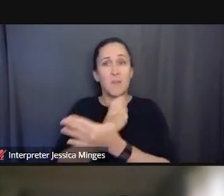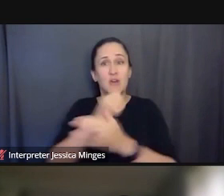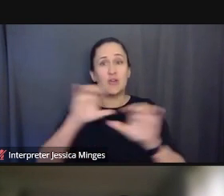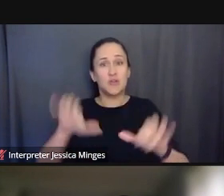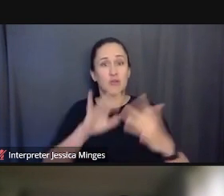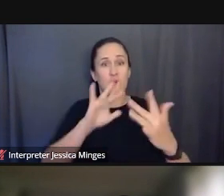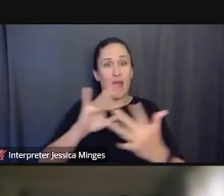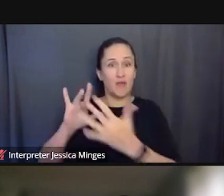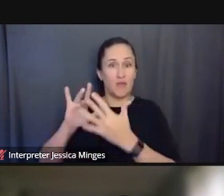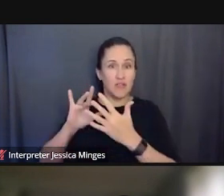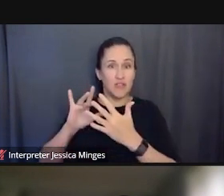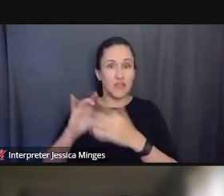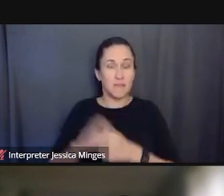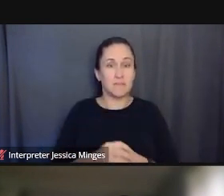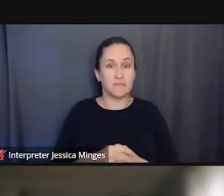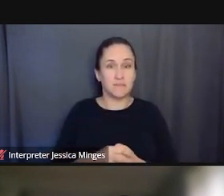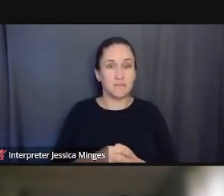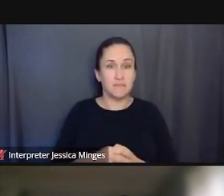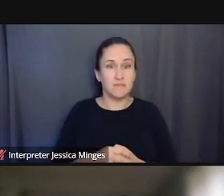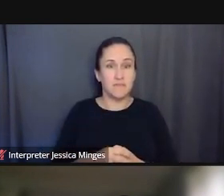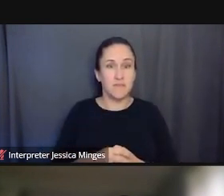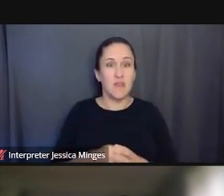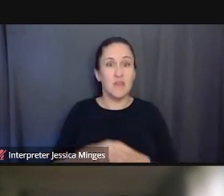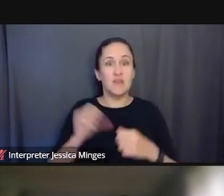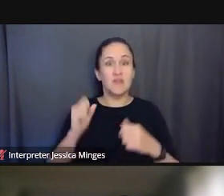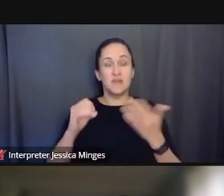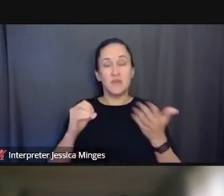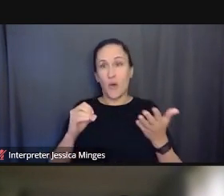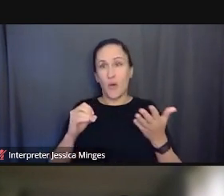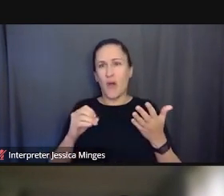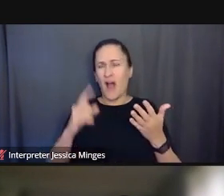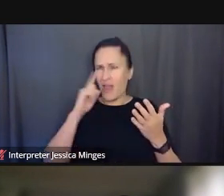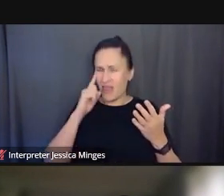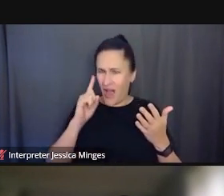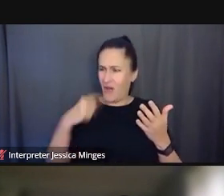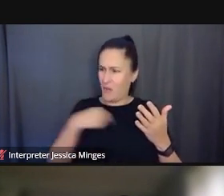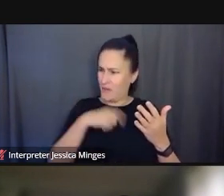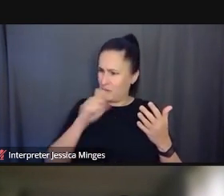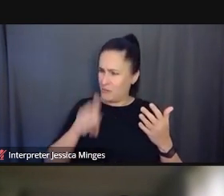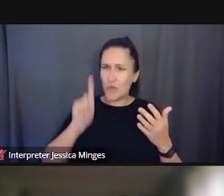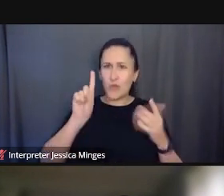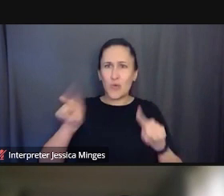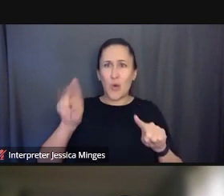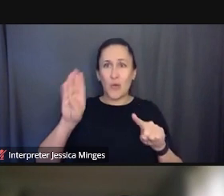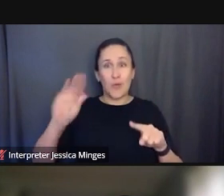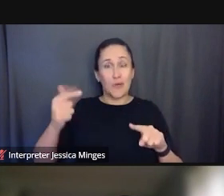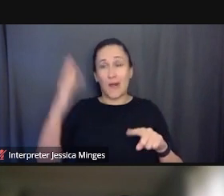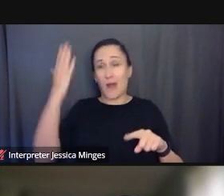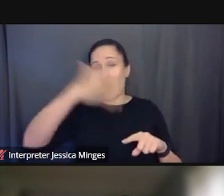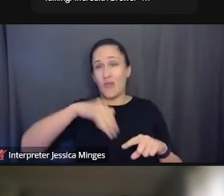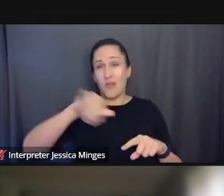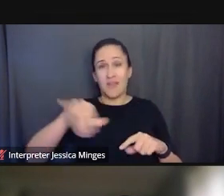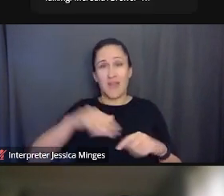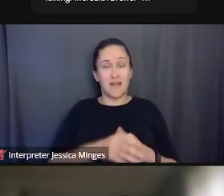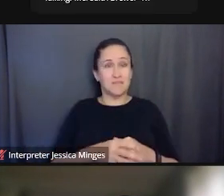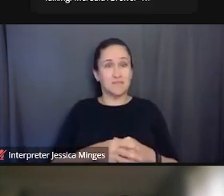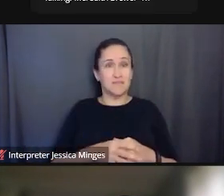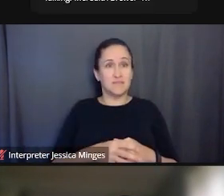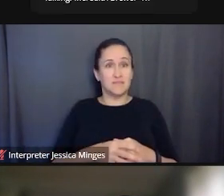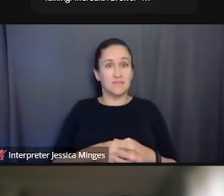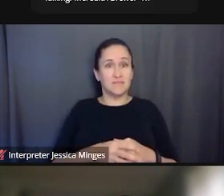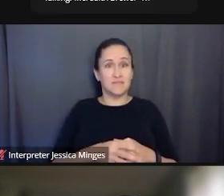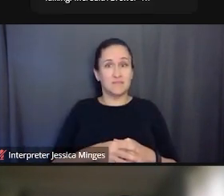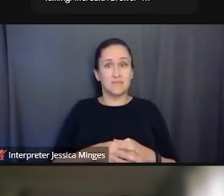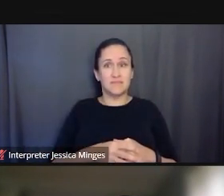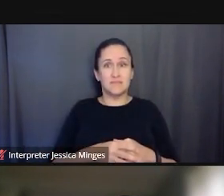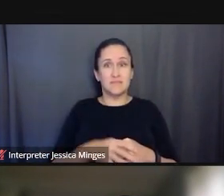outreach. But I could have sworn we were supposed to be in Bowling Green. I just missed that. Yeah, So no. I do